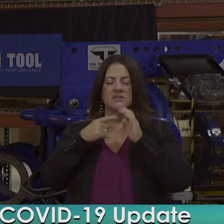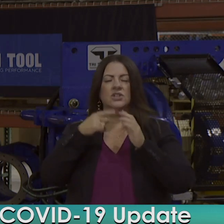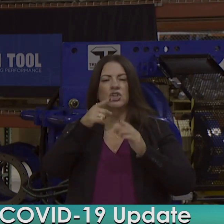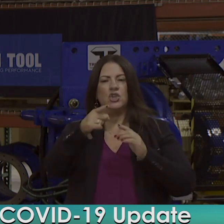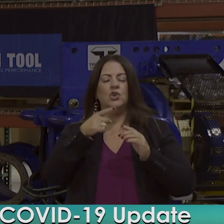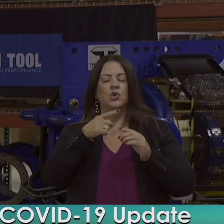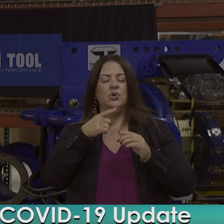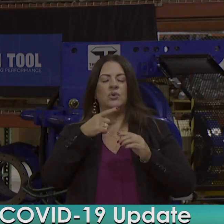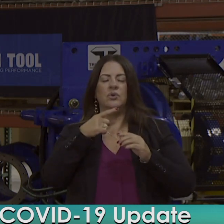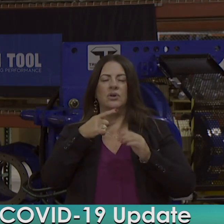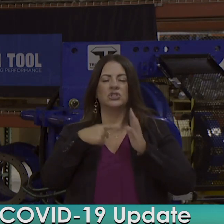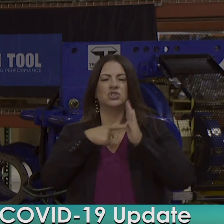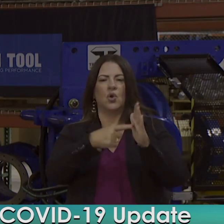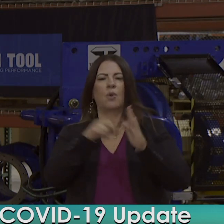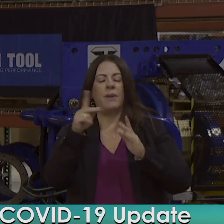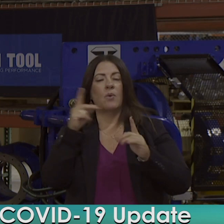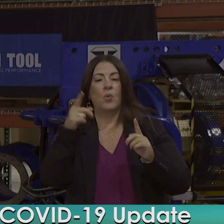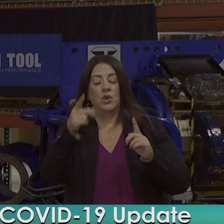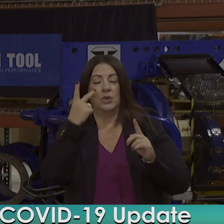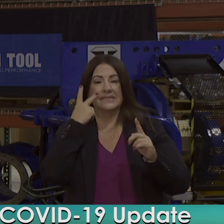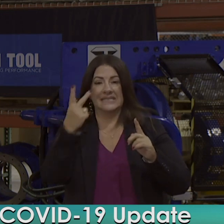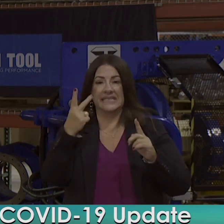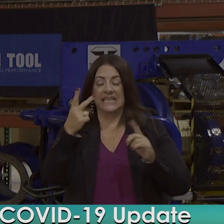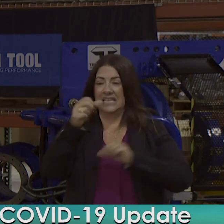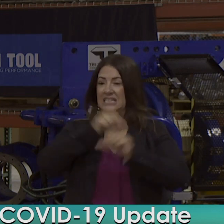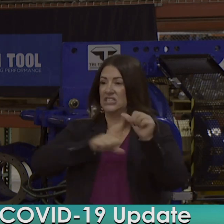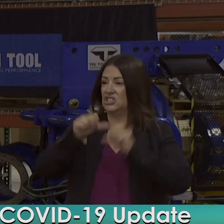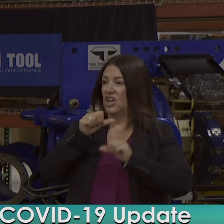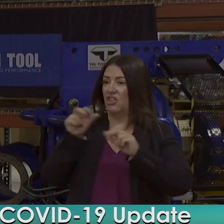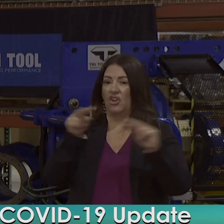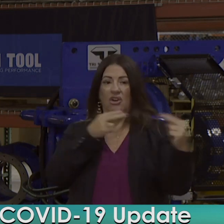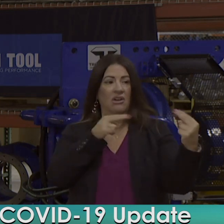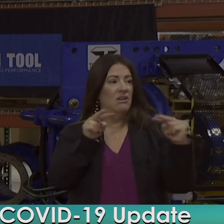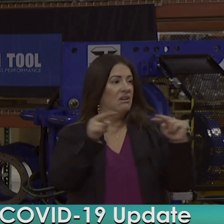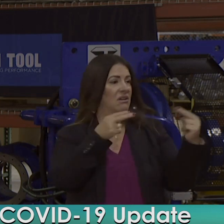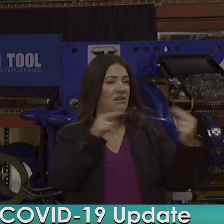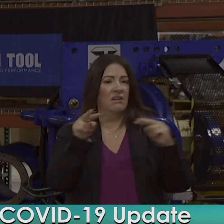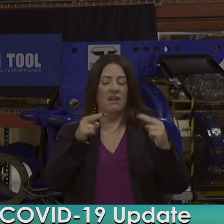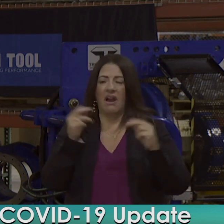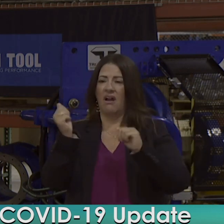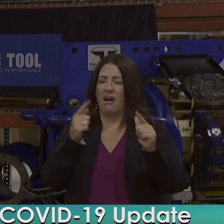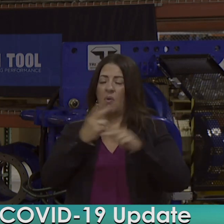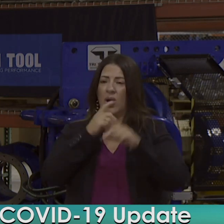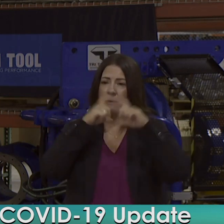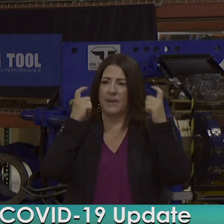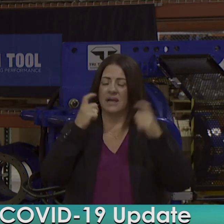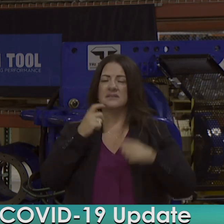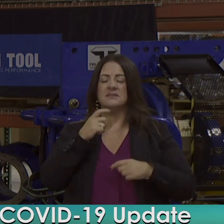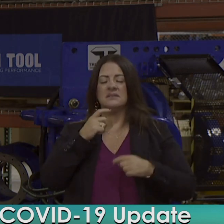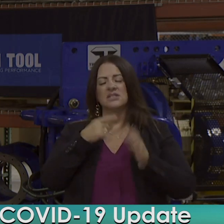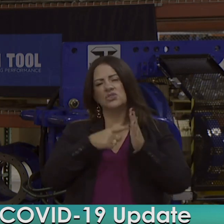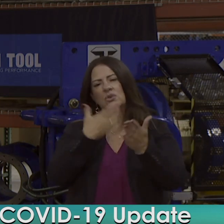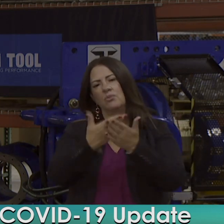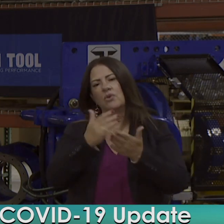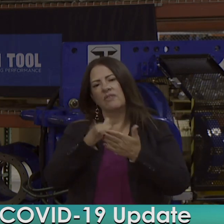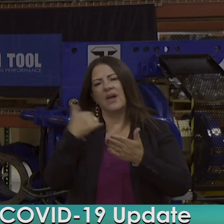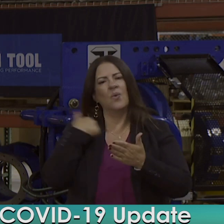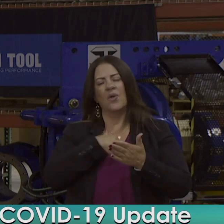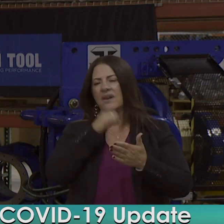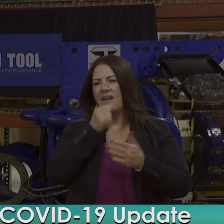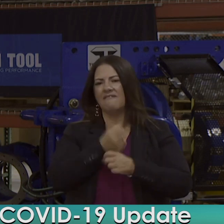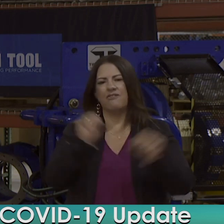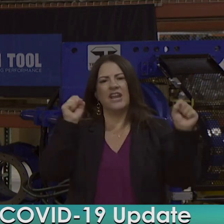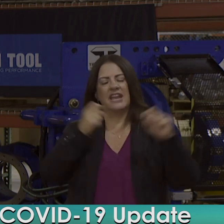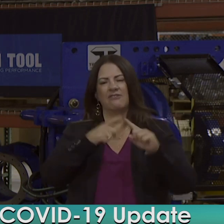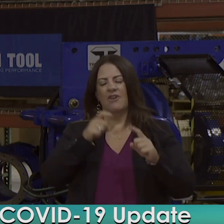also sending a message that we're not out of the woods, that we're still in crisis. This pandemic is still real. And that's why